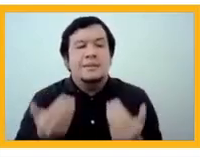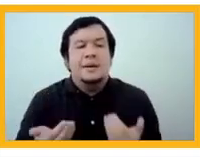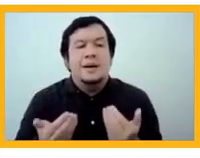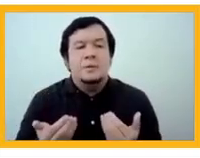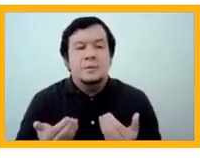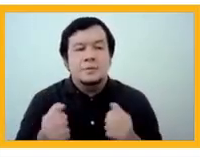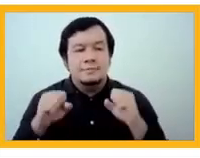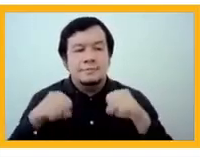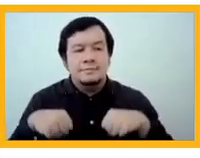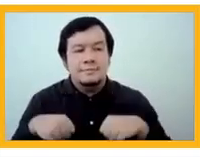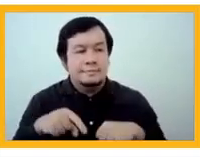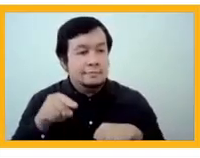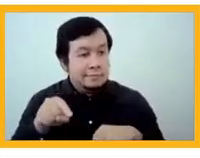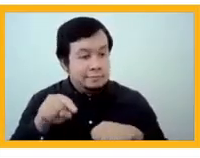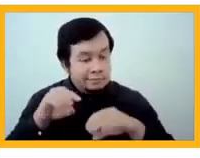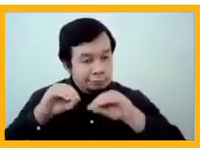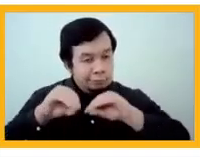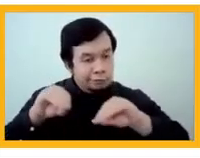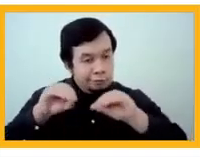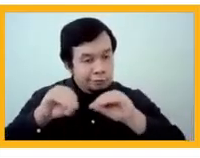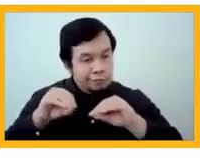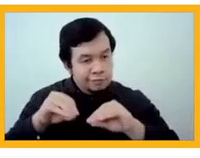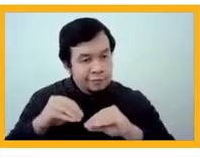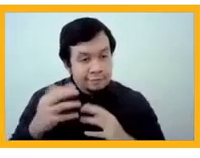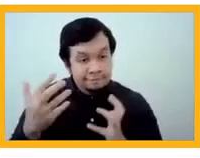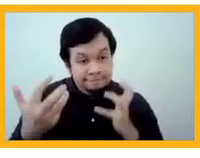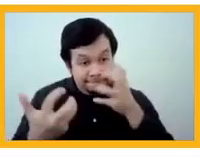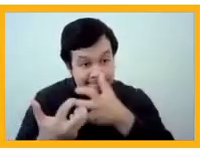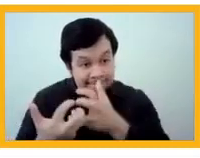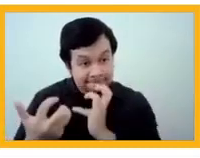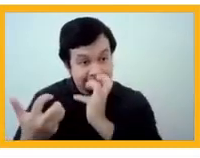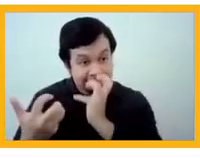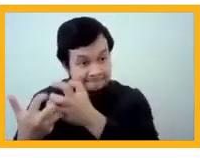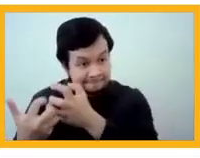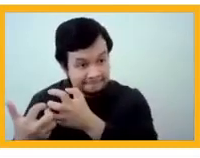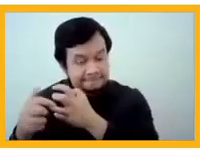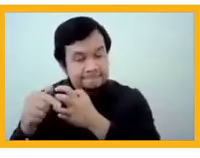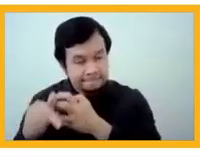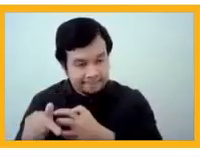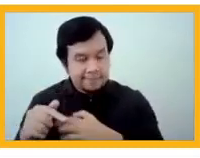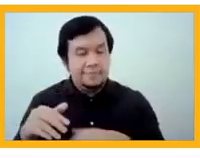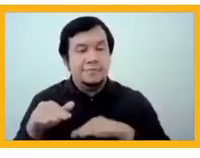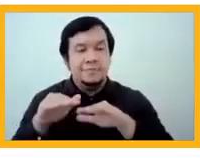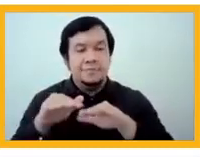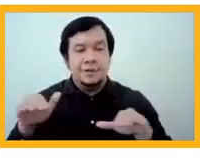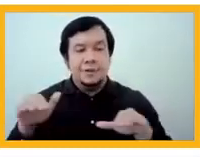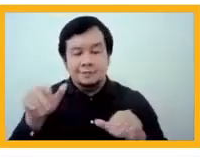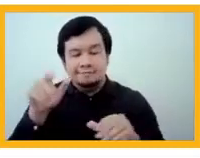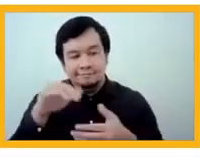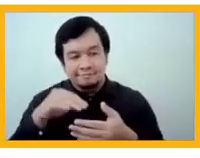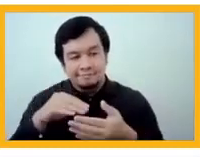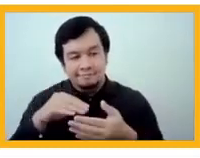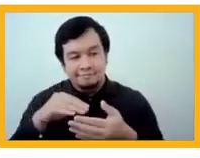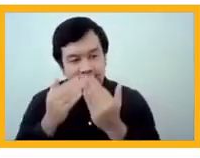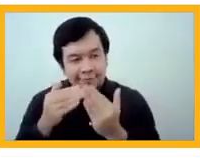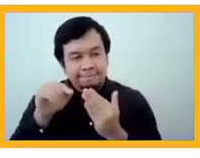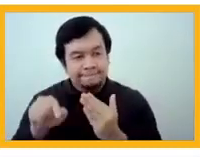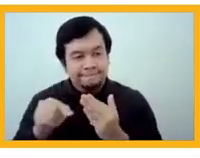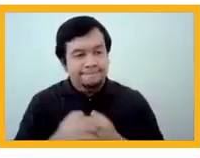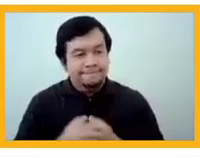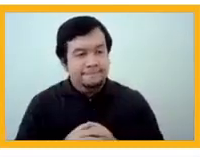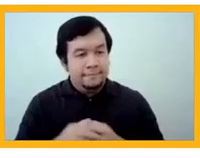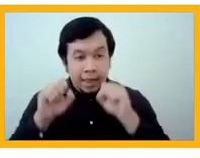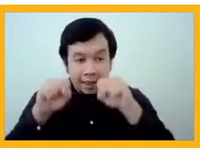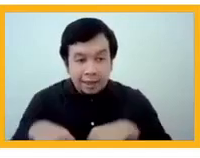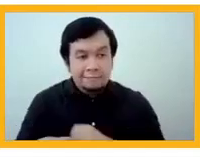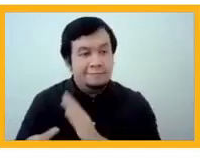every child is being taught at the right level. But more importantly, we also have the way of measuring and reinforcing and providing feedback to